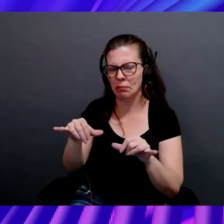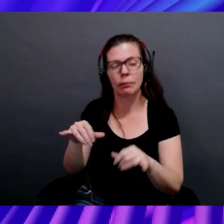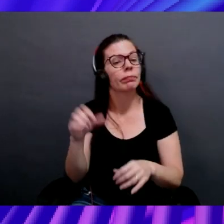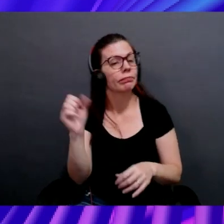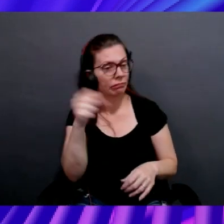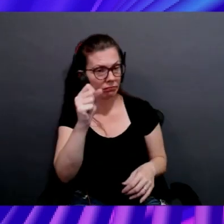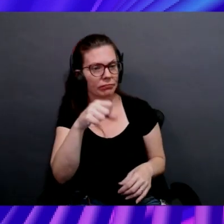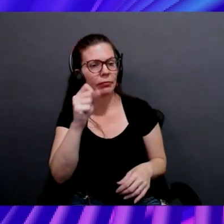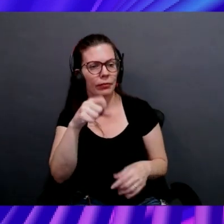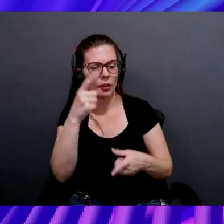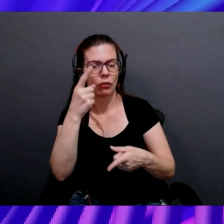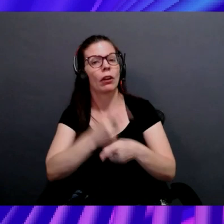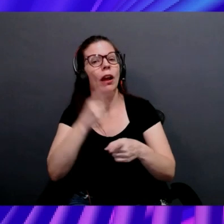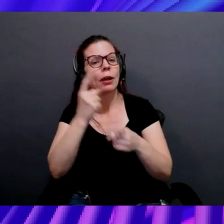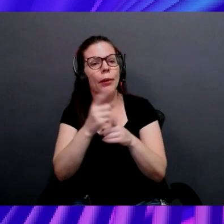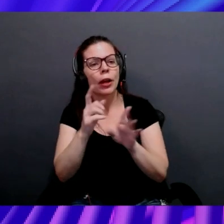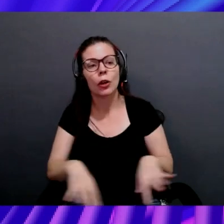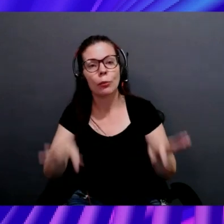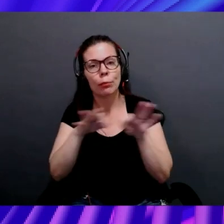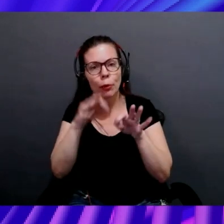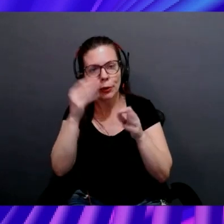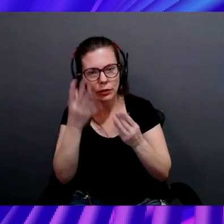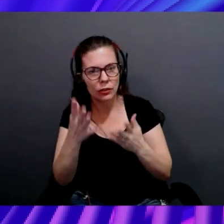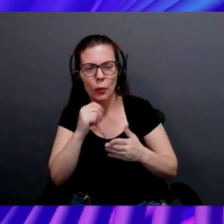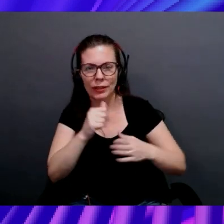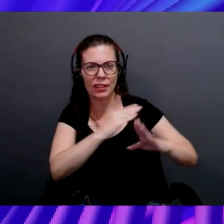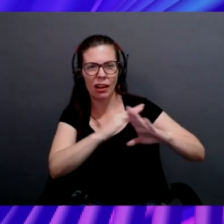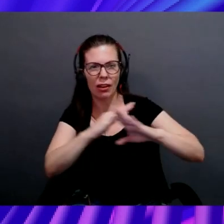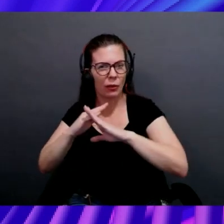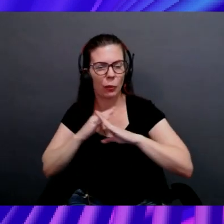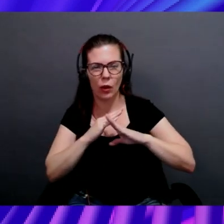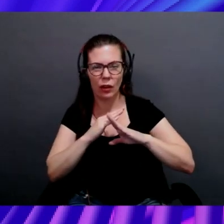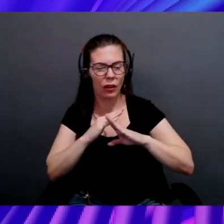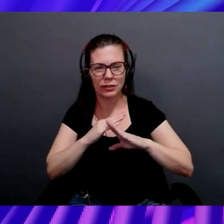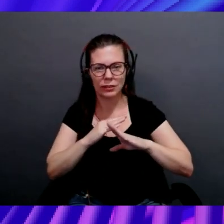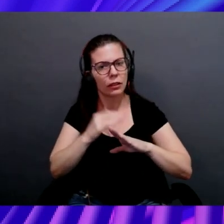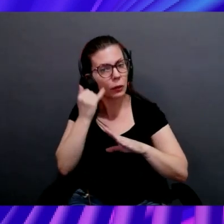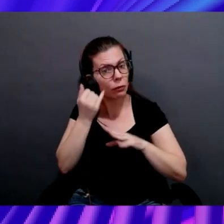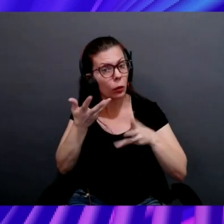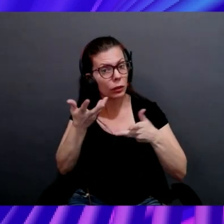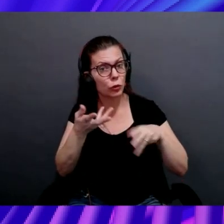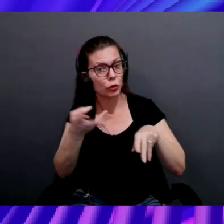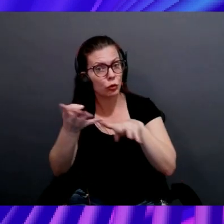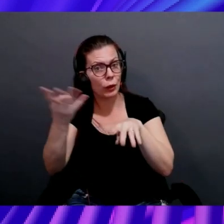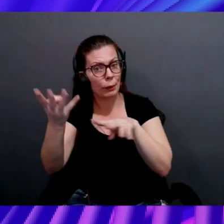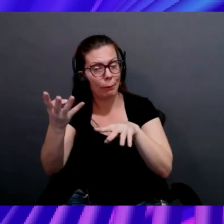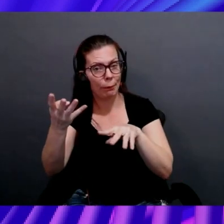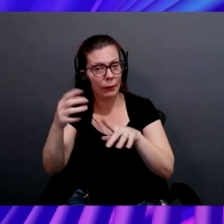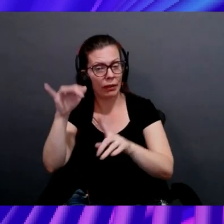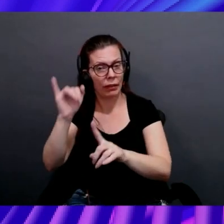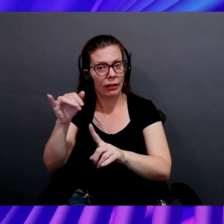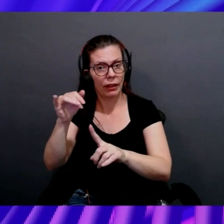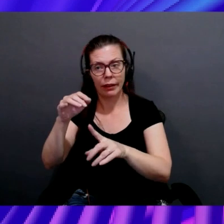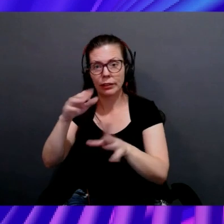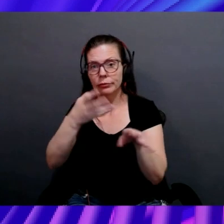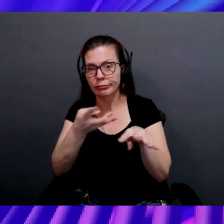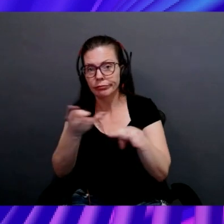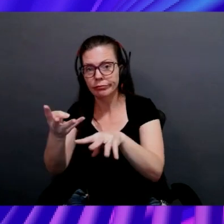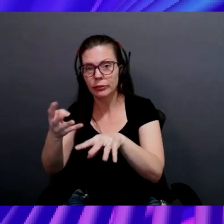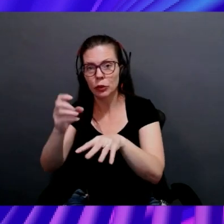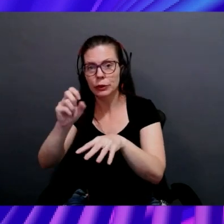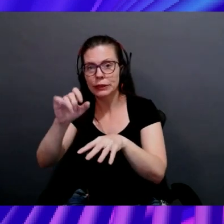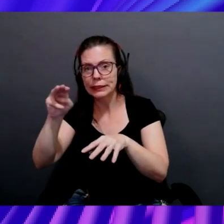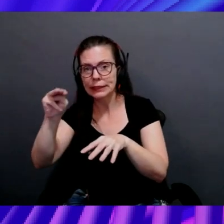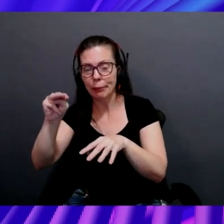though, that, again, we're not building walls around this data. If you want to stream this data into a SIM, if you want to send it